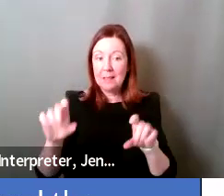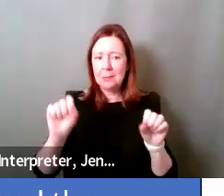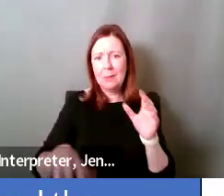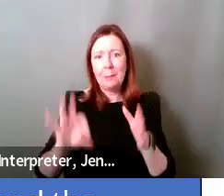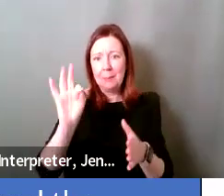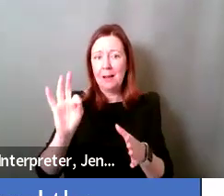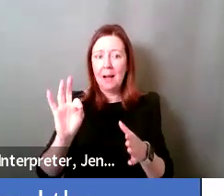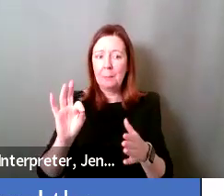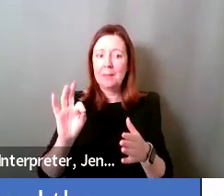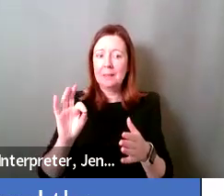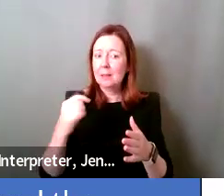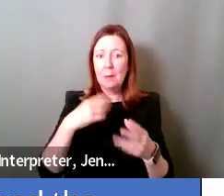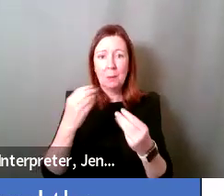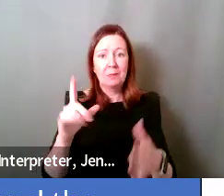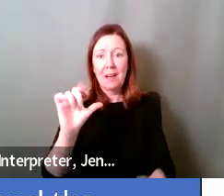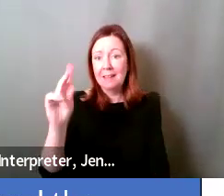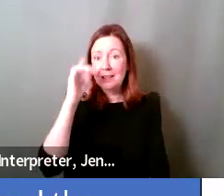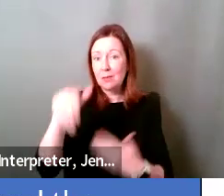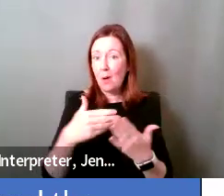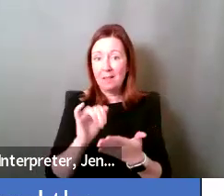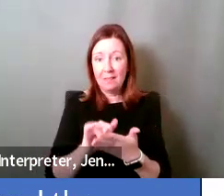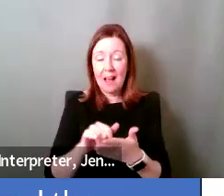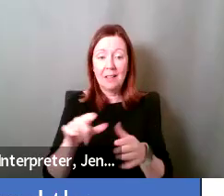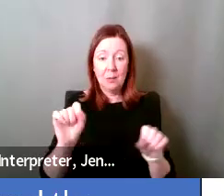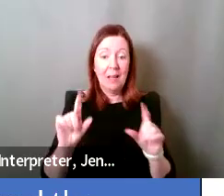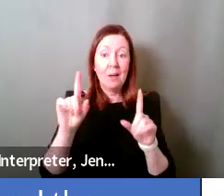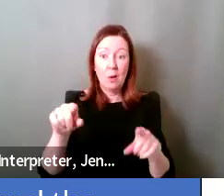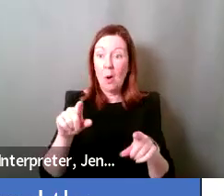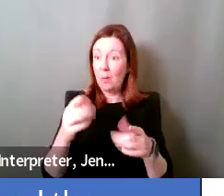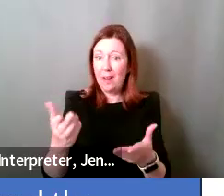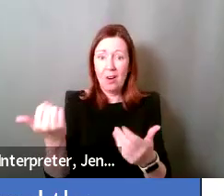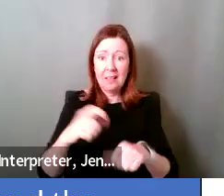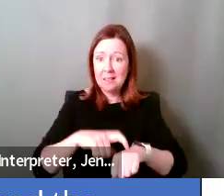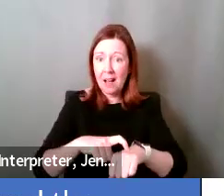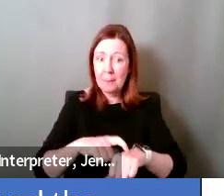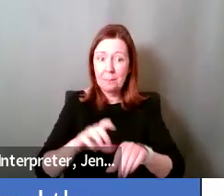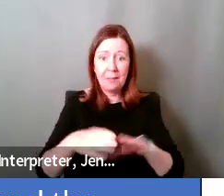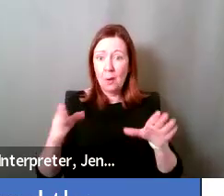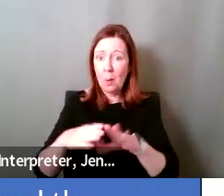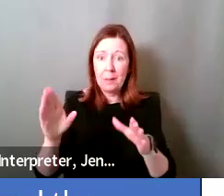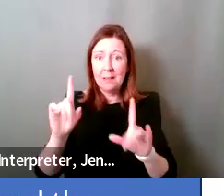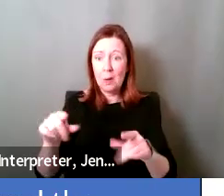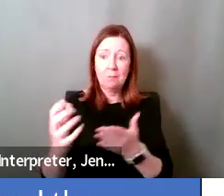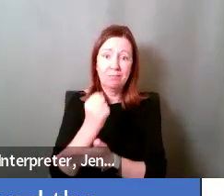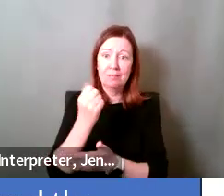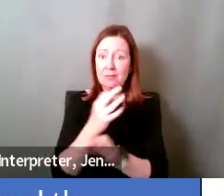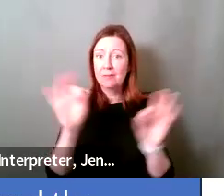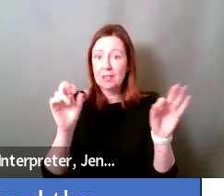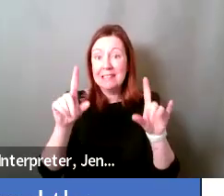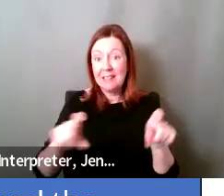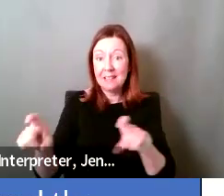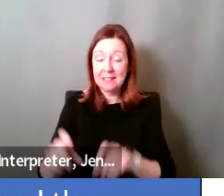We will provide links for all of that in the chat. And you can go in there anytime that they're open and grab free